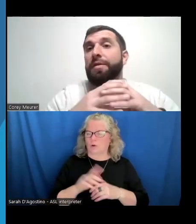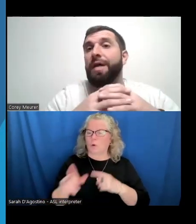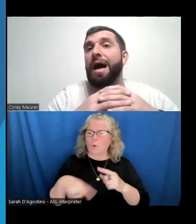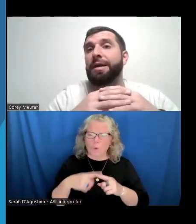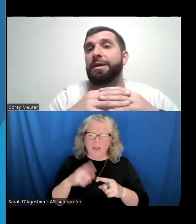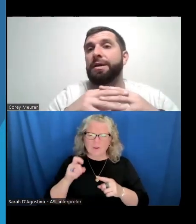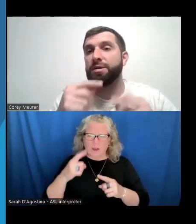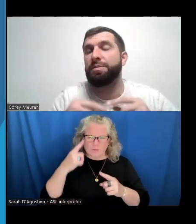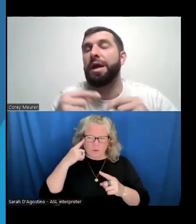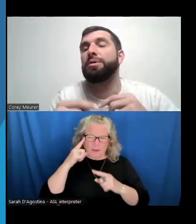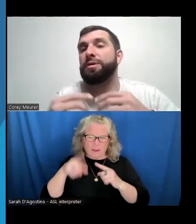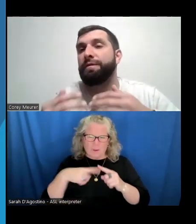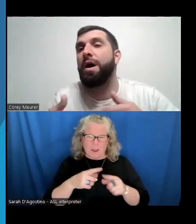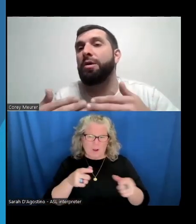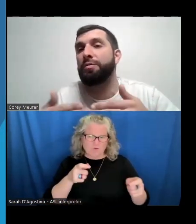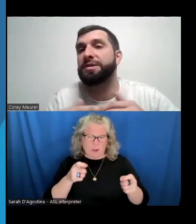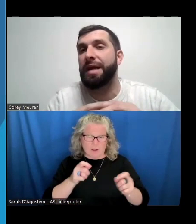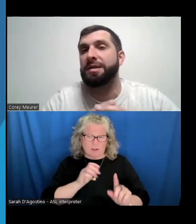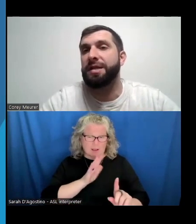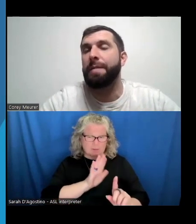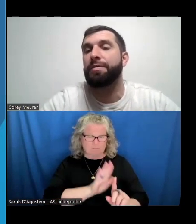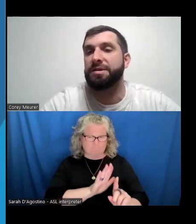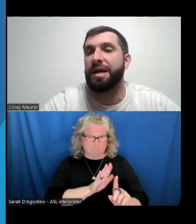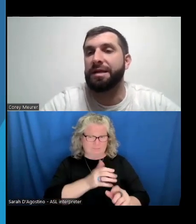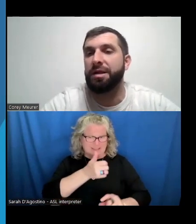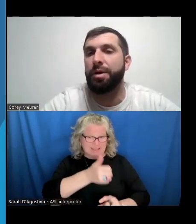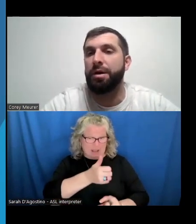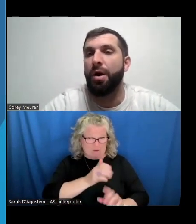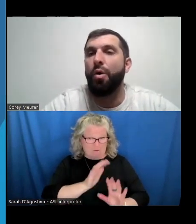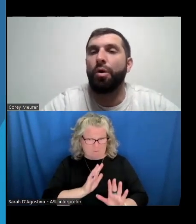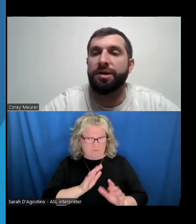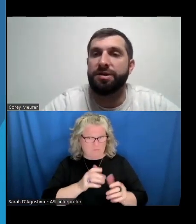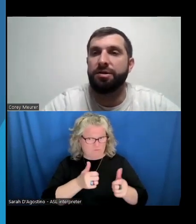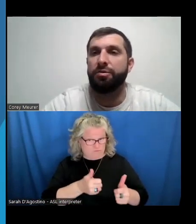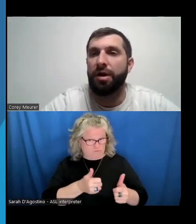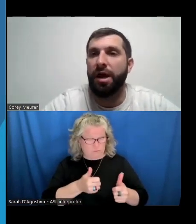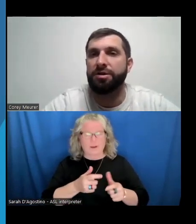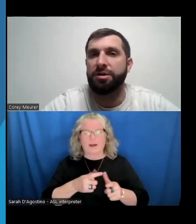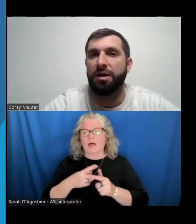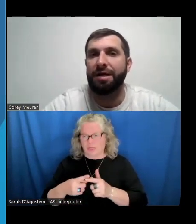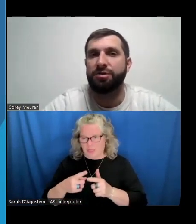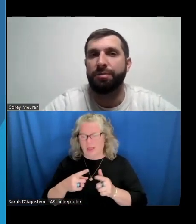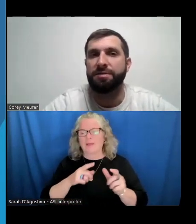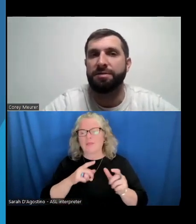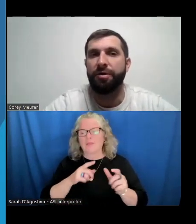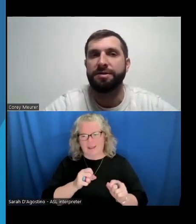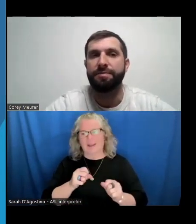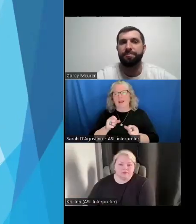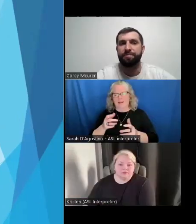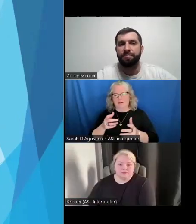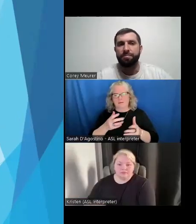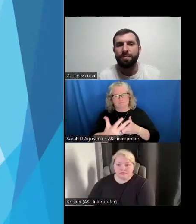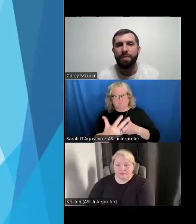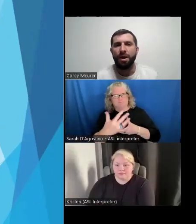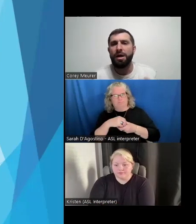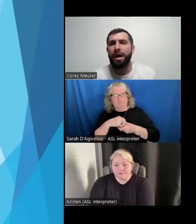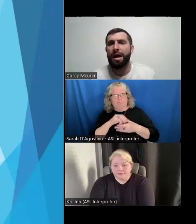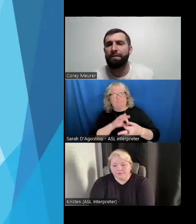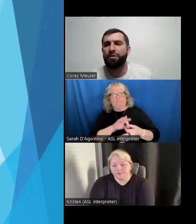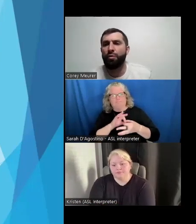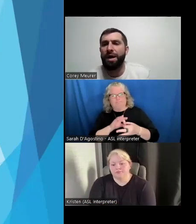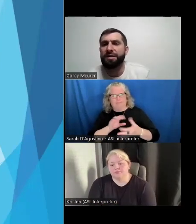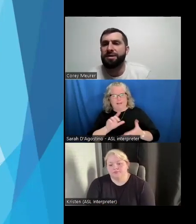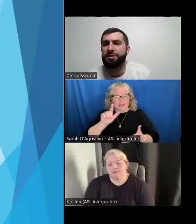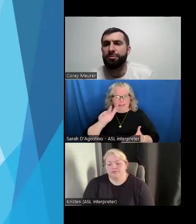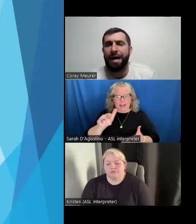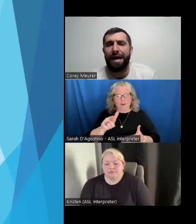brain can be online to be able to follow this next step or this next limit, or continue to engage in the classroom experience. And